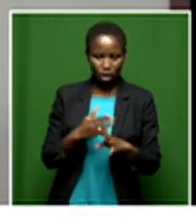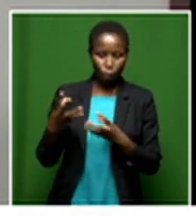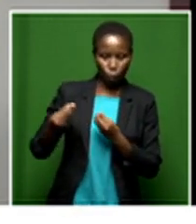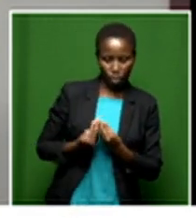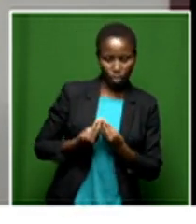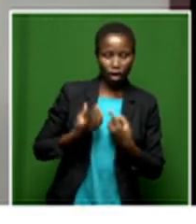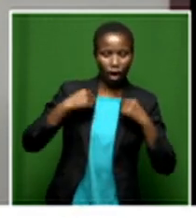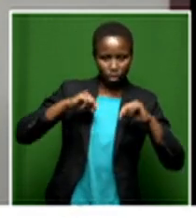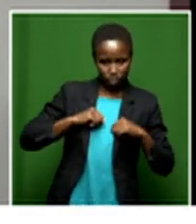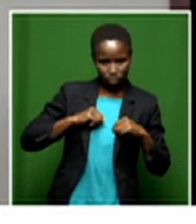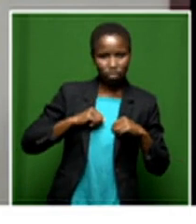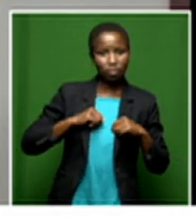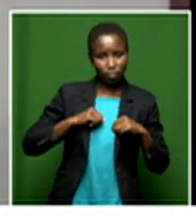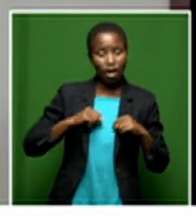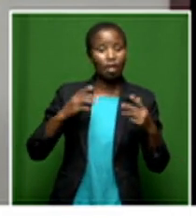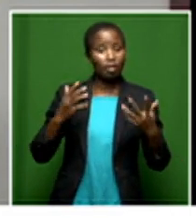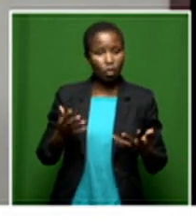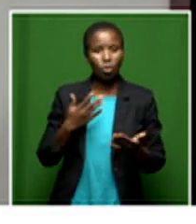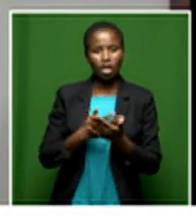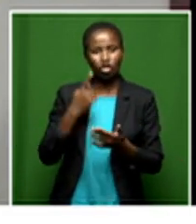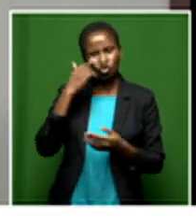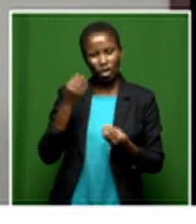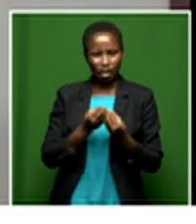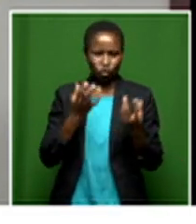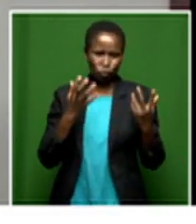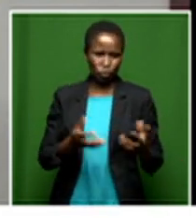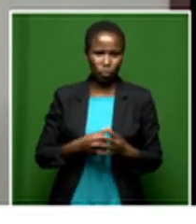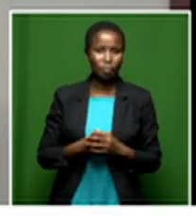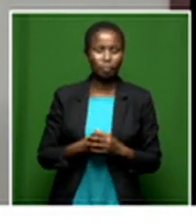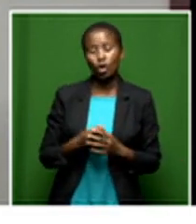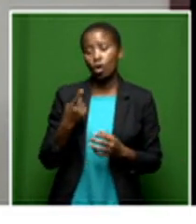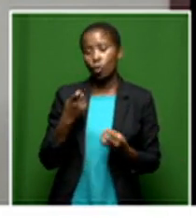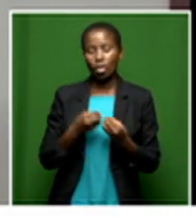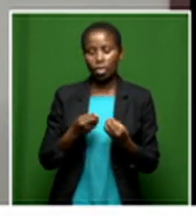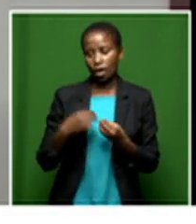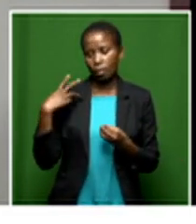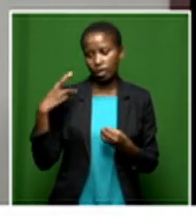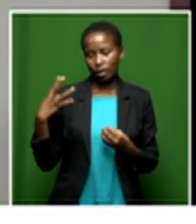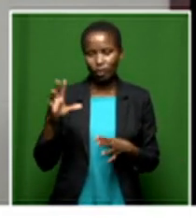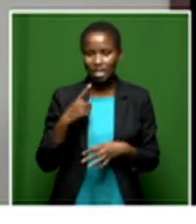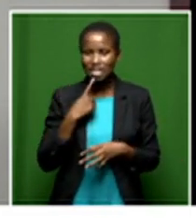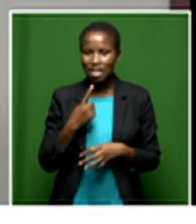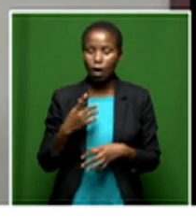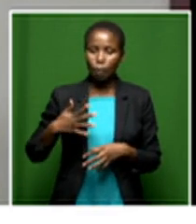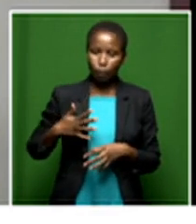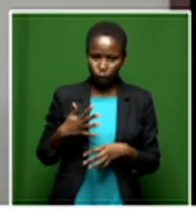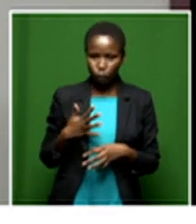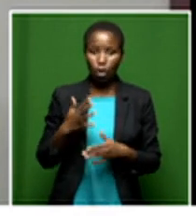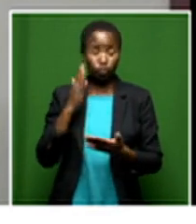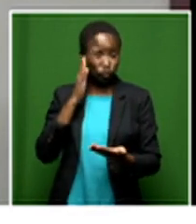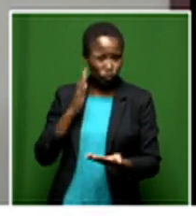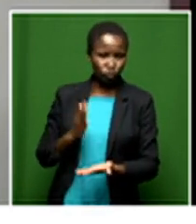board and the executive, is to really look at things like that. One of the things that the minister has said was she does need verification as to